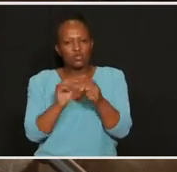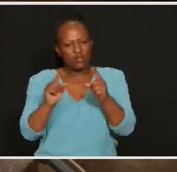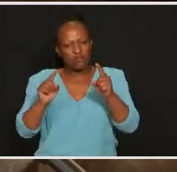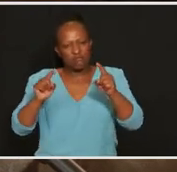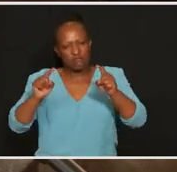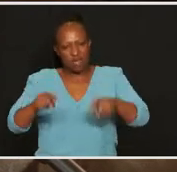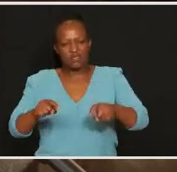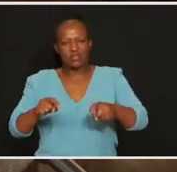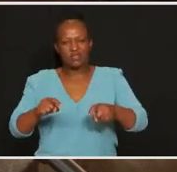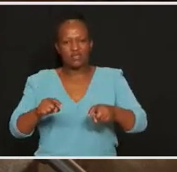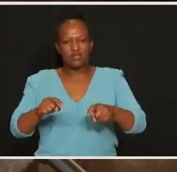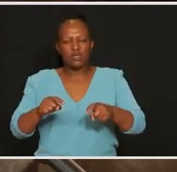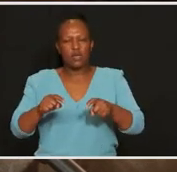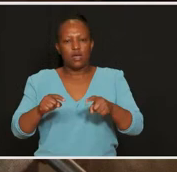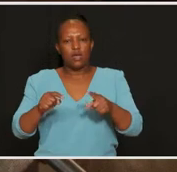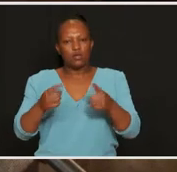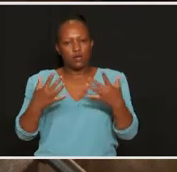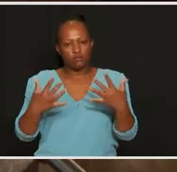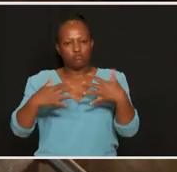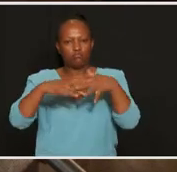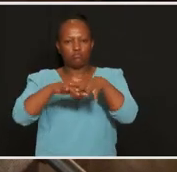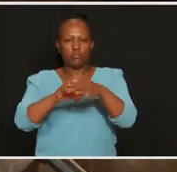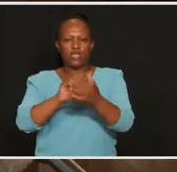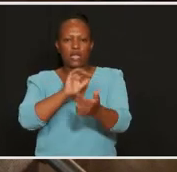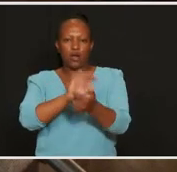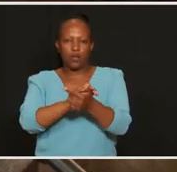or enacted into a law